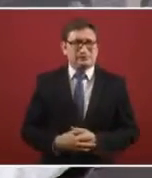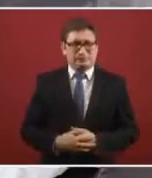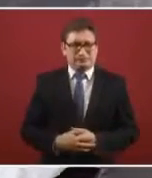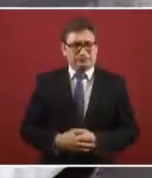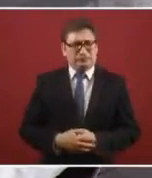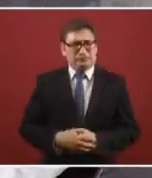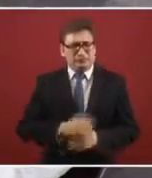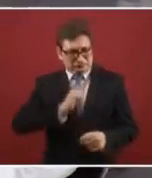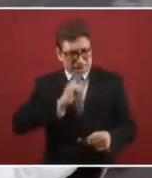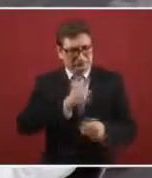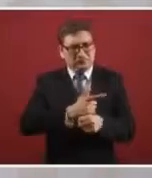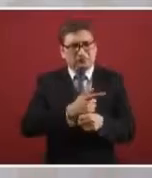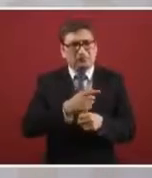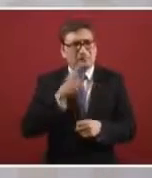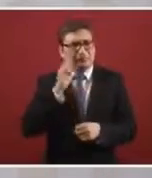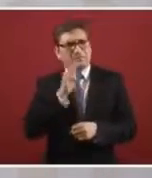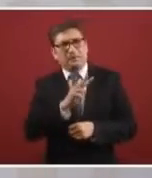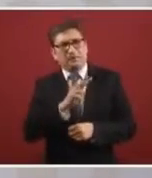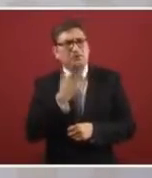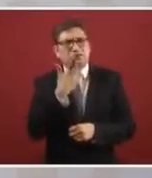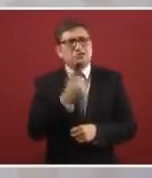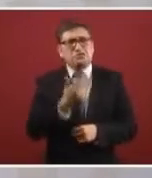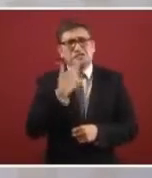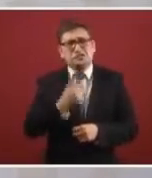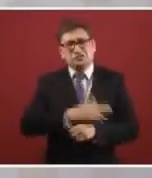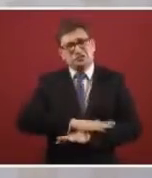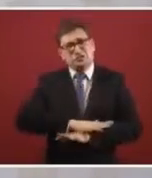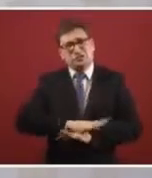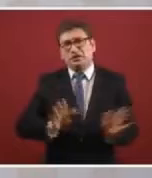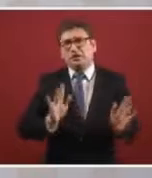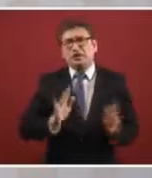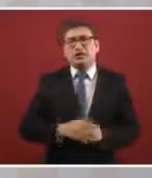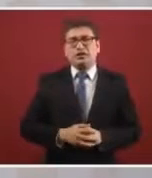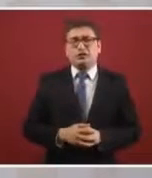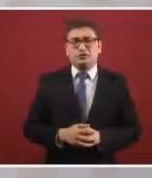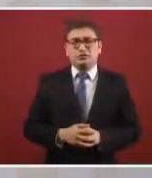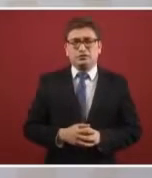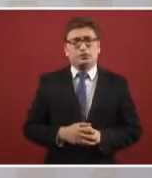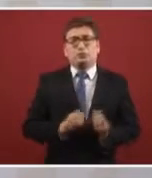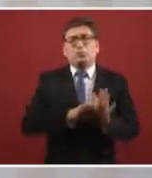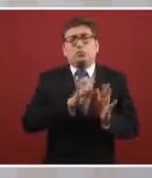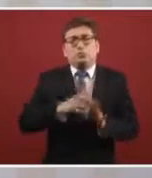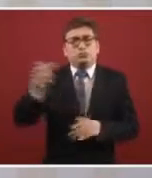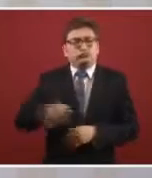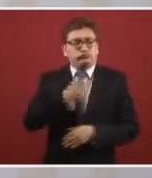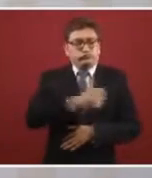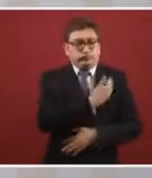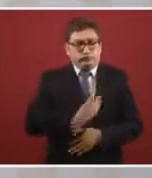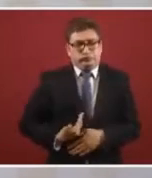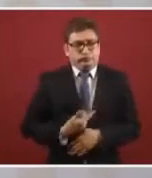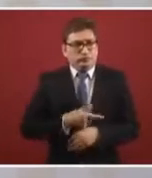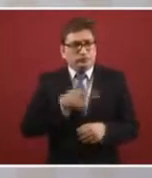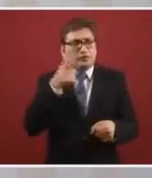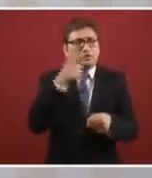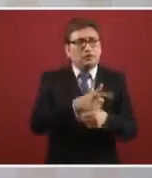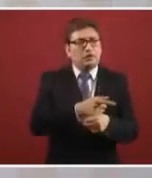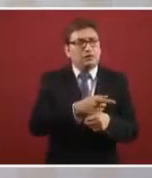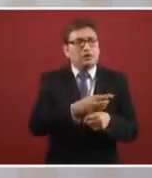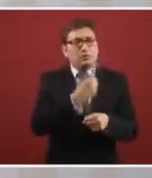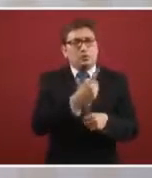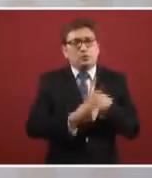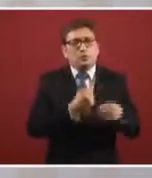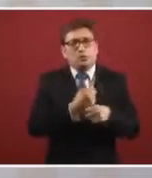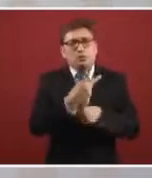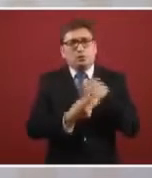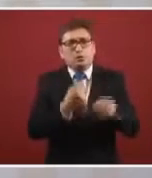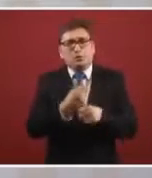Ya So now, no funcionó. Se if it dedicó didn't work, we've devoted, he's robar. dedicated himself to